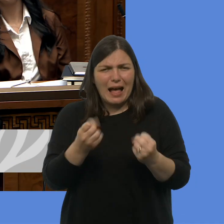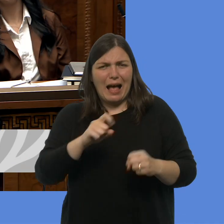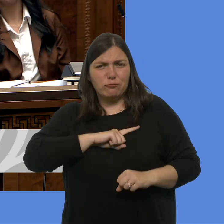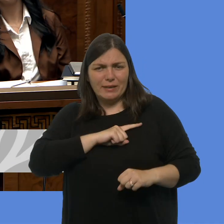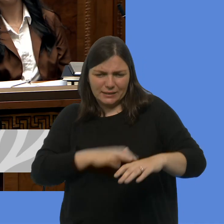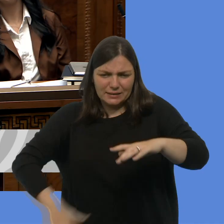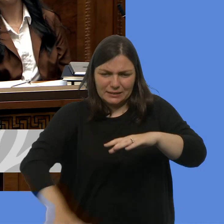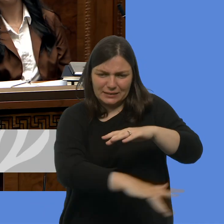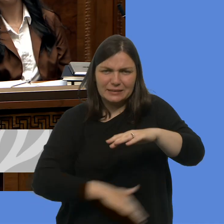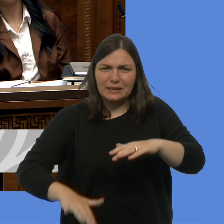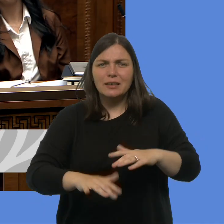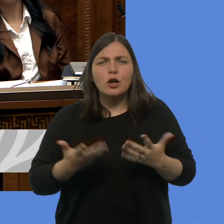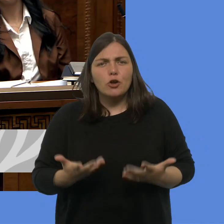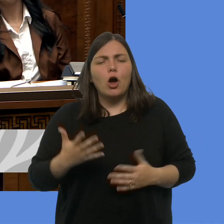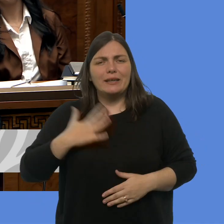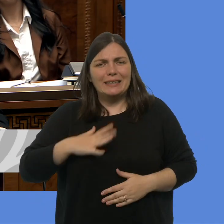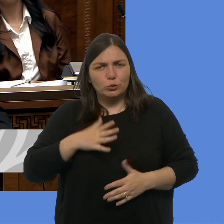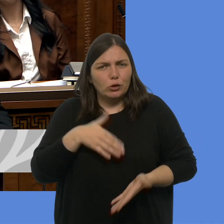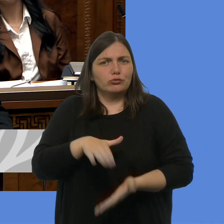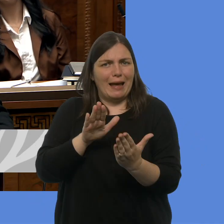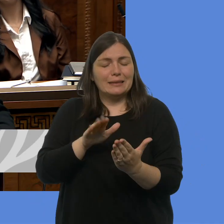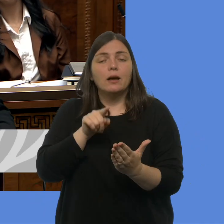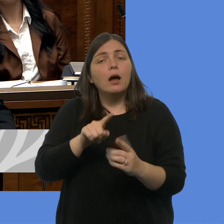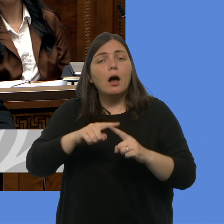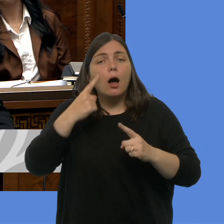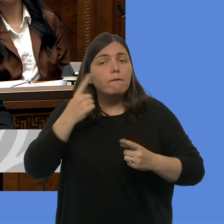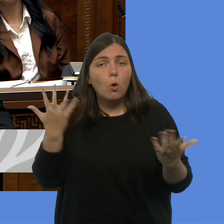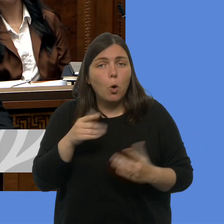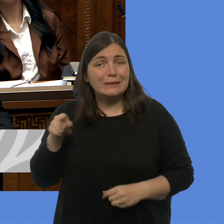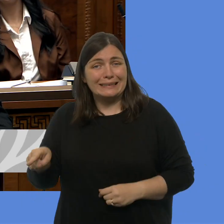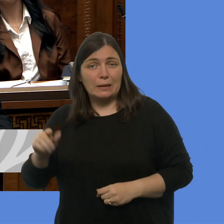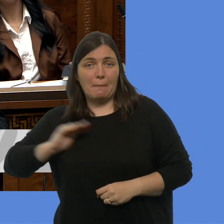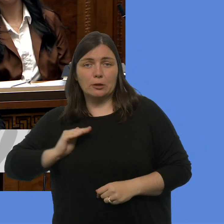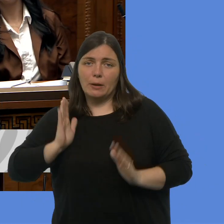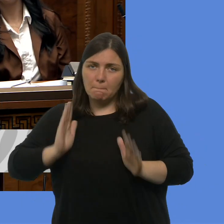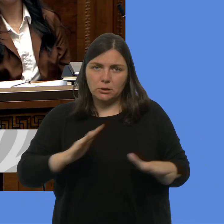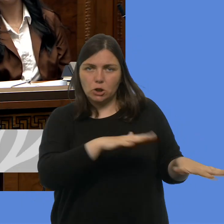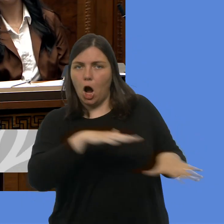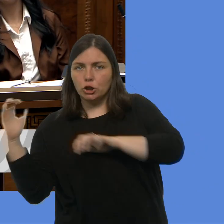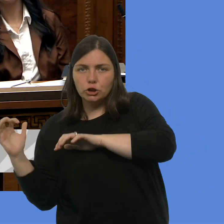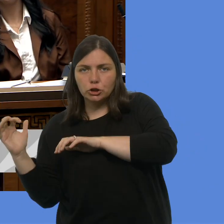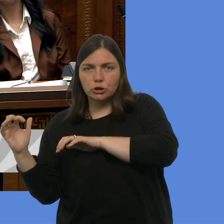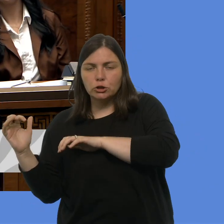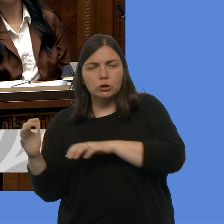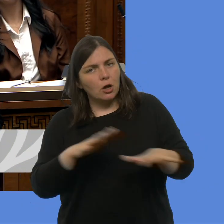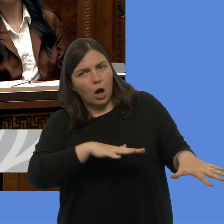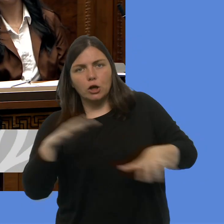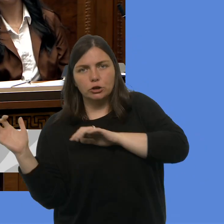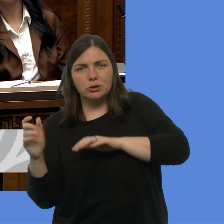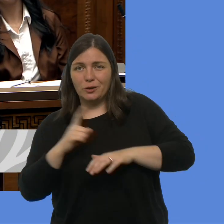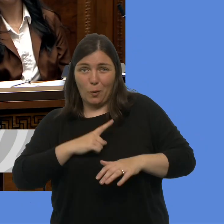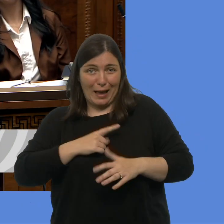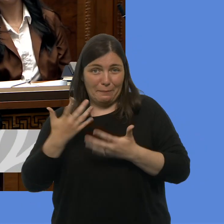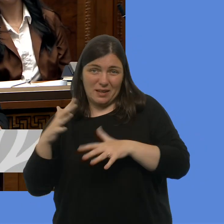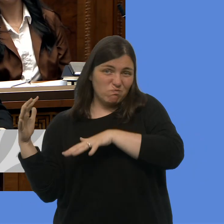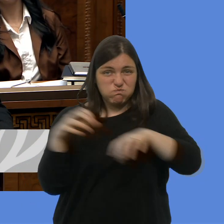to include the total military withdrawal of the Israeli military from Gaza and the West Bank, and an end to the illegal occupation and